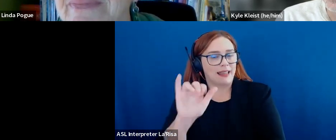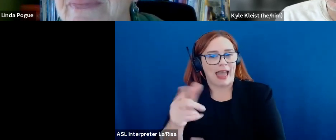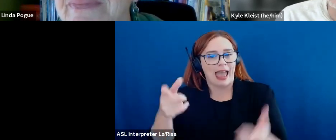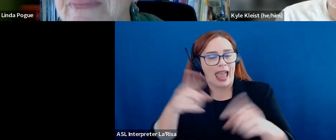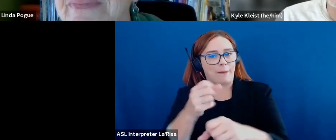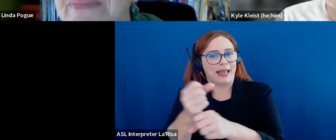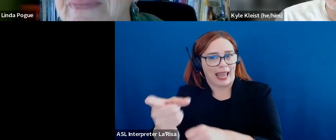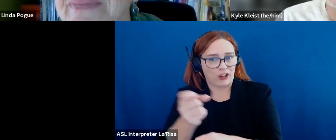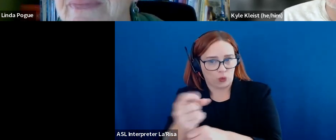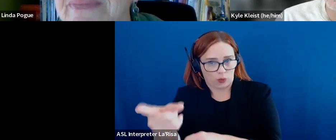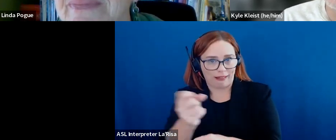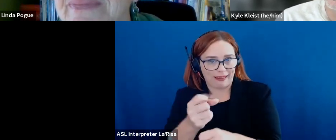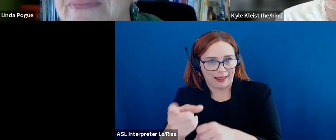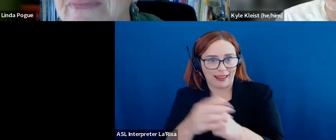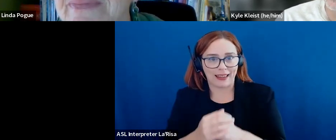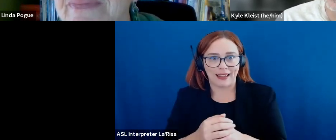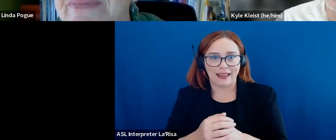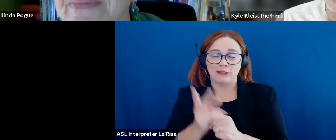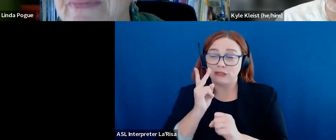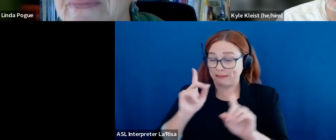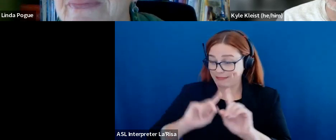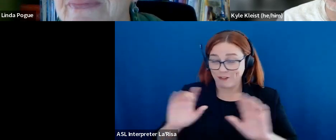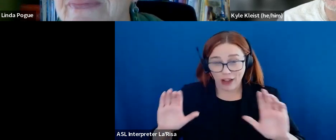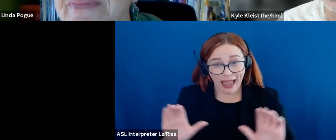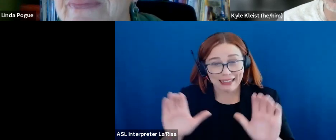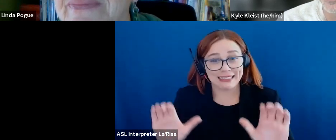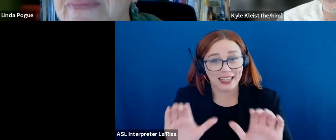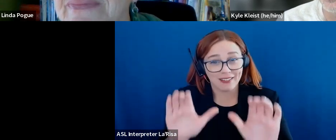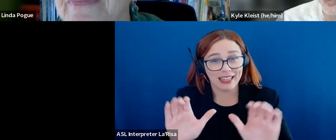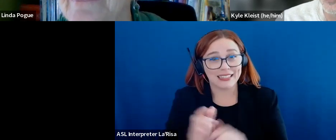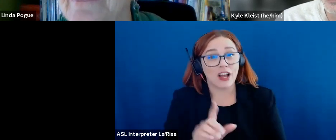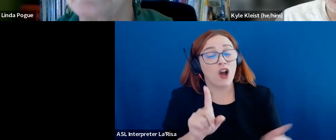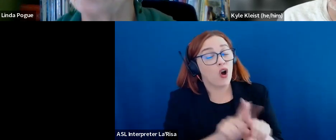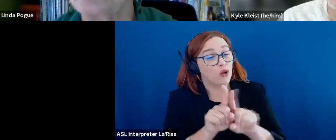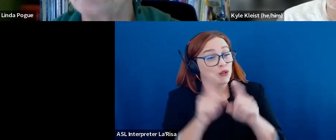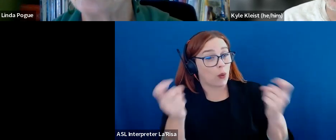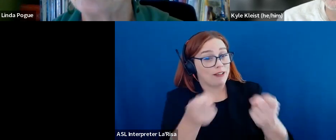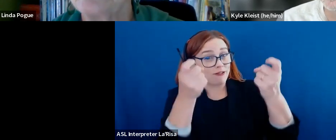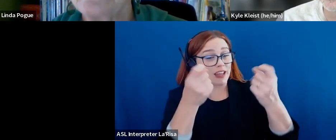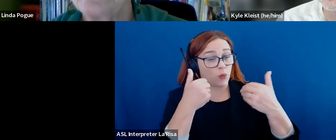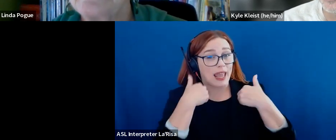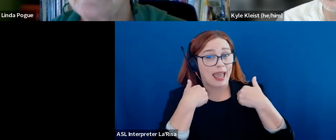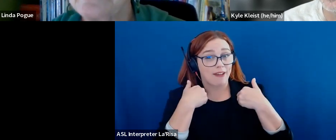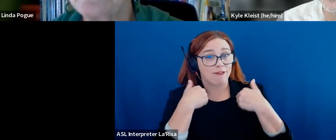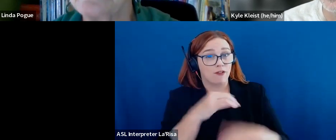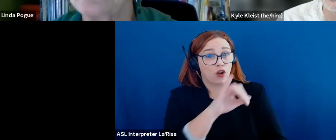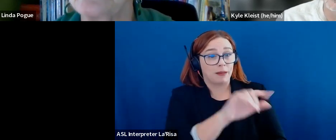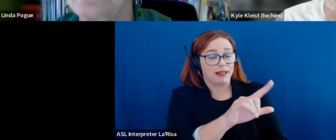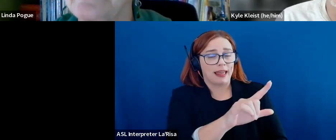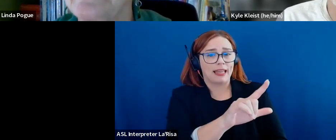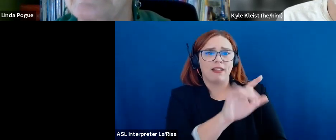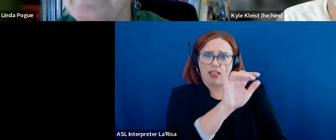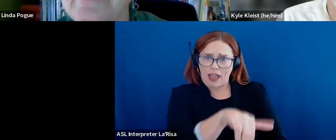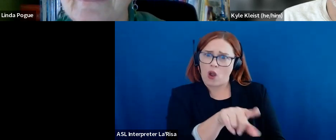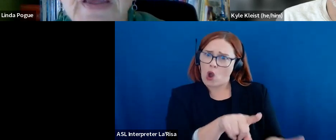Those are a lot of those natural events that we do in independent living are also peer support events as well, whether we recognize that or see that as